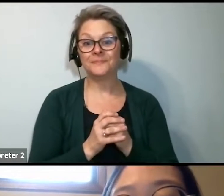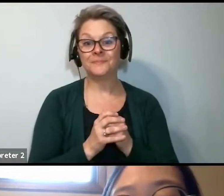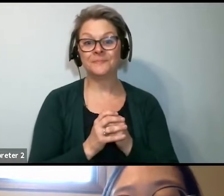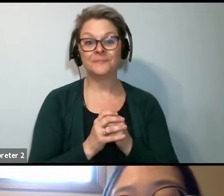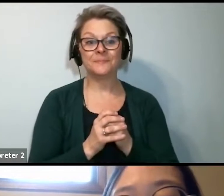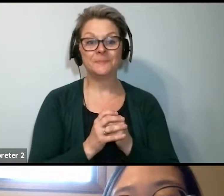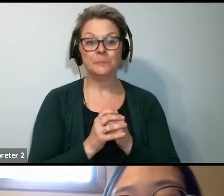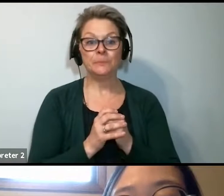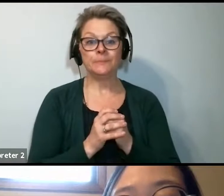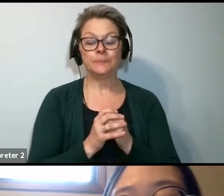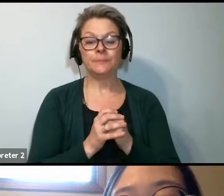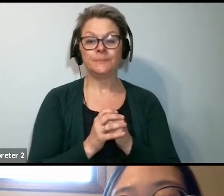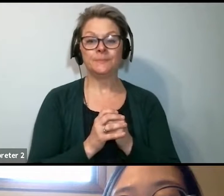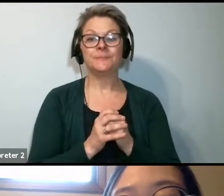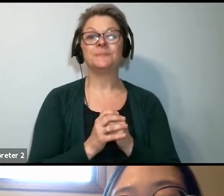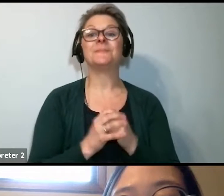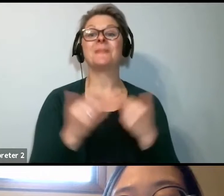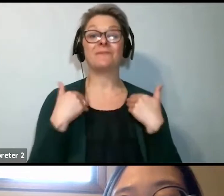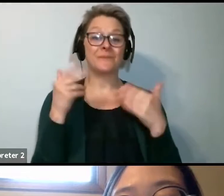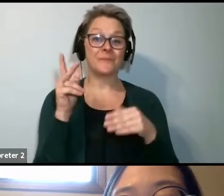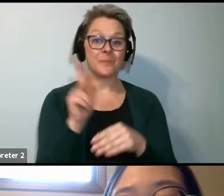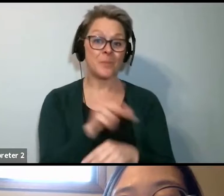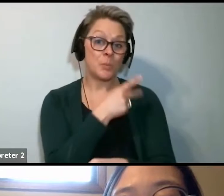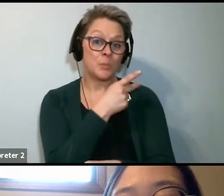I have poems.